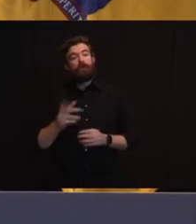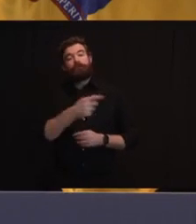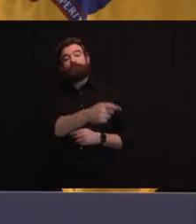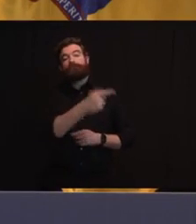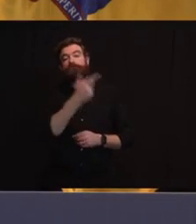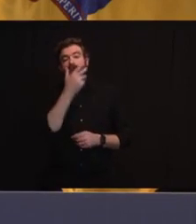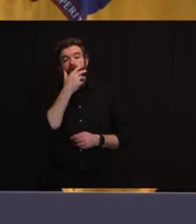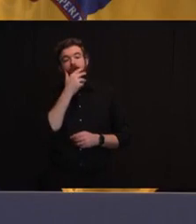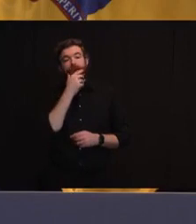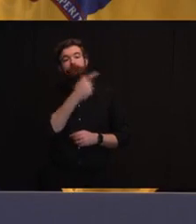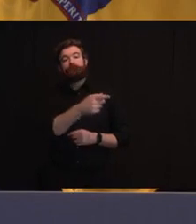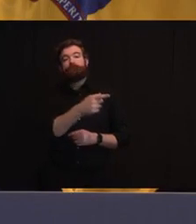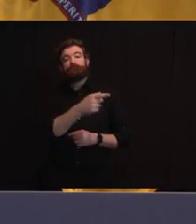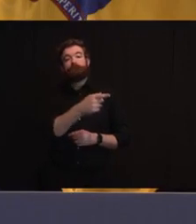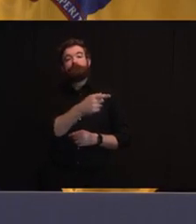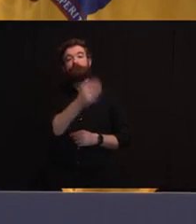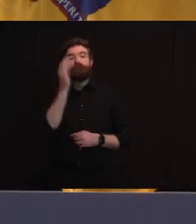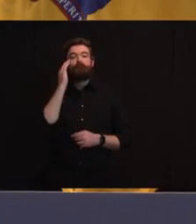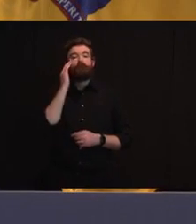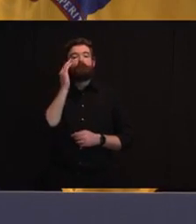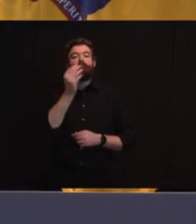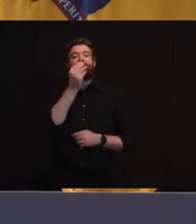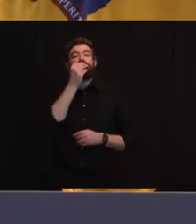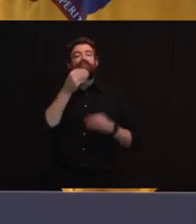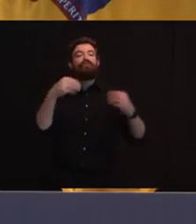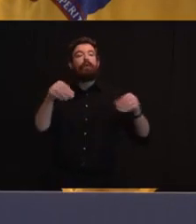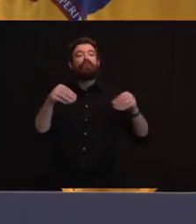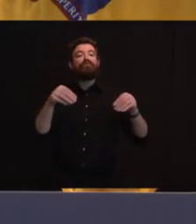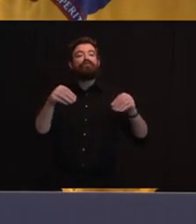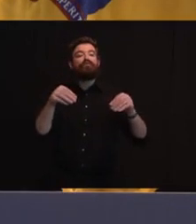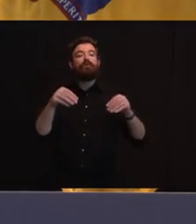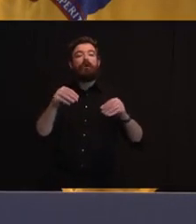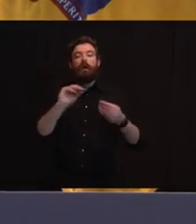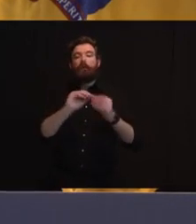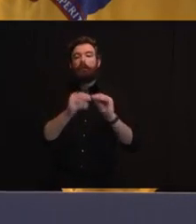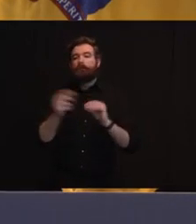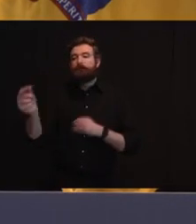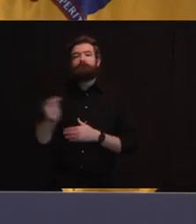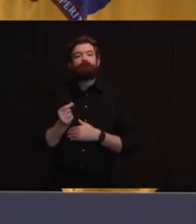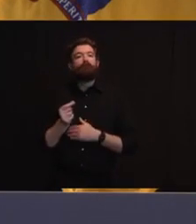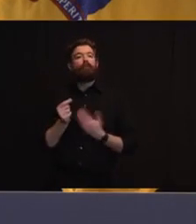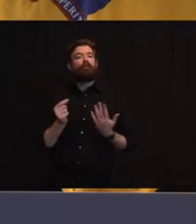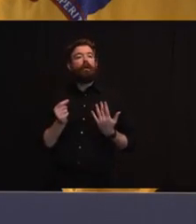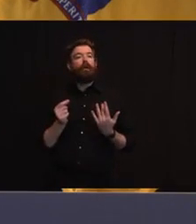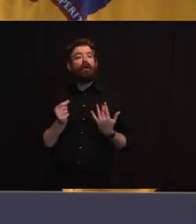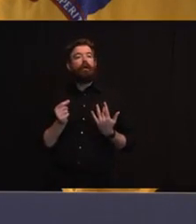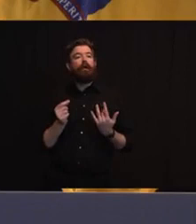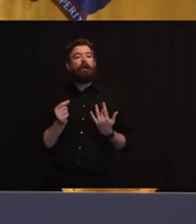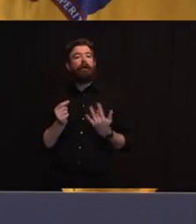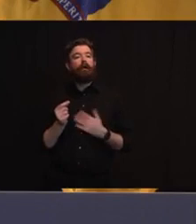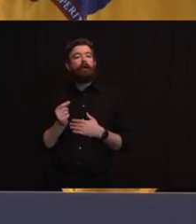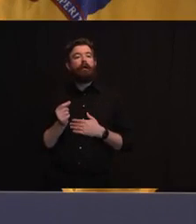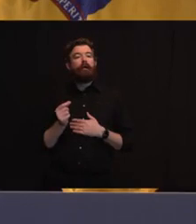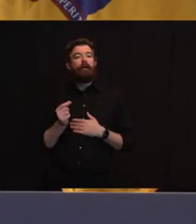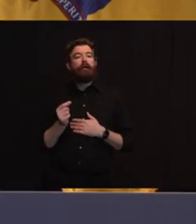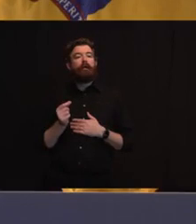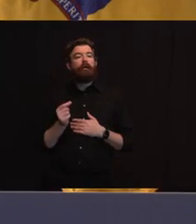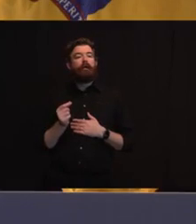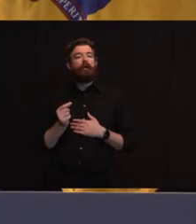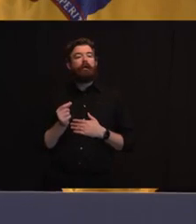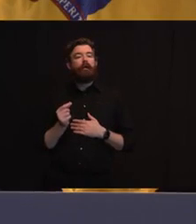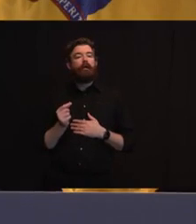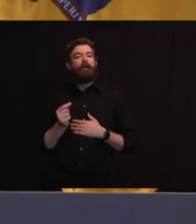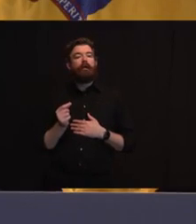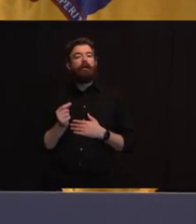it's up to you as to where to go in and figure out what's the most convenient to you, whether it's where you live, work, or study. But I'll